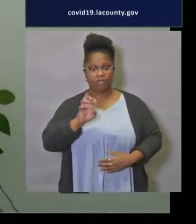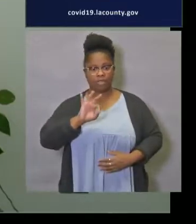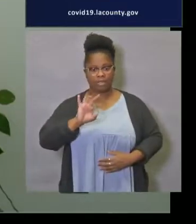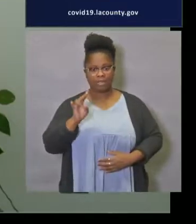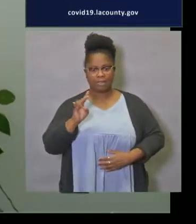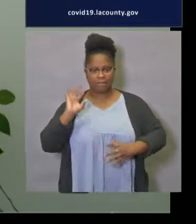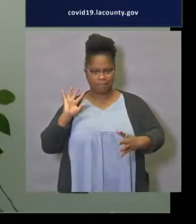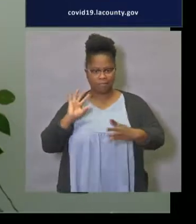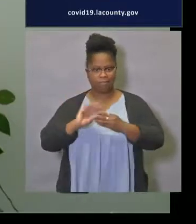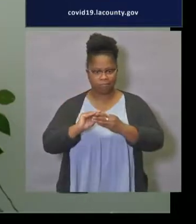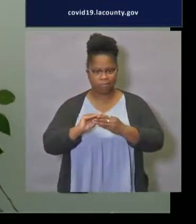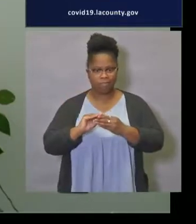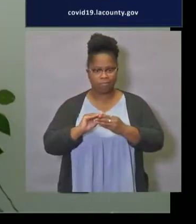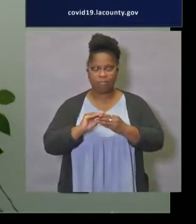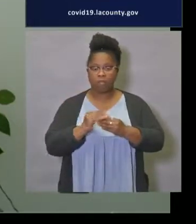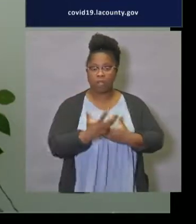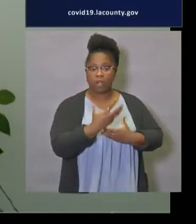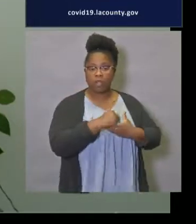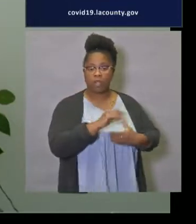93,497, including